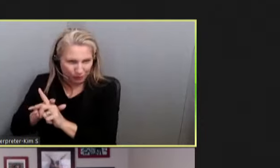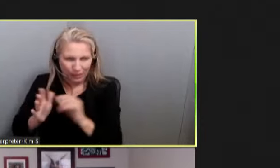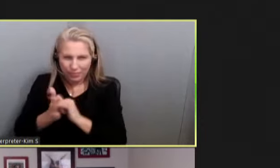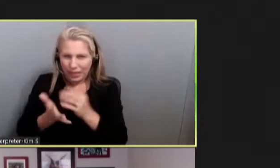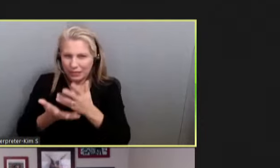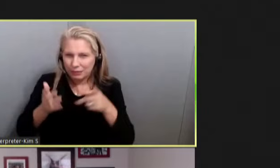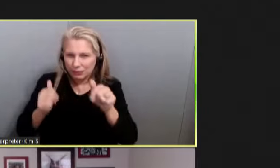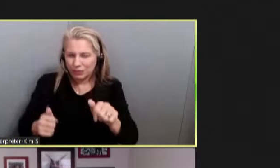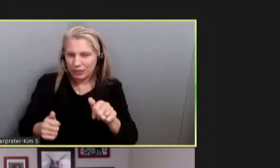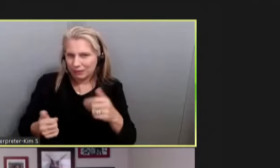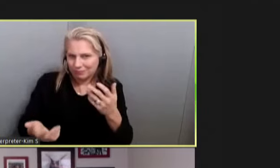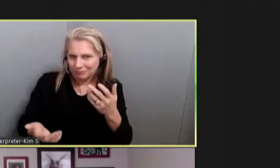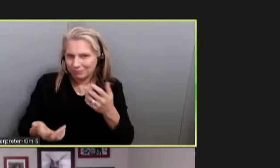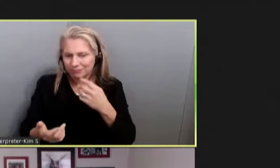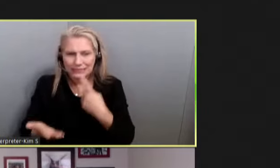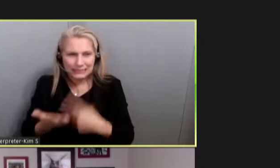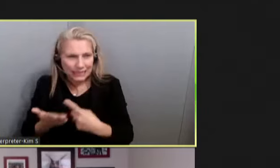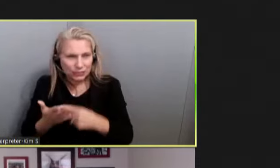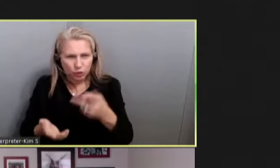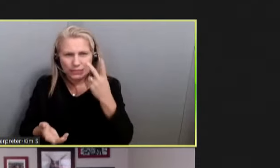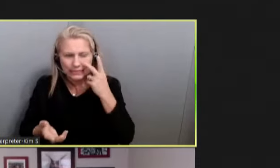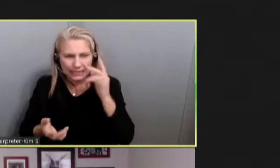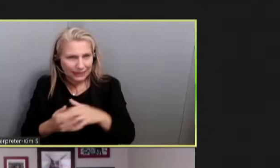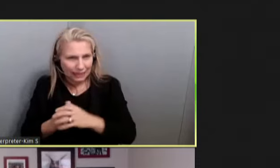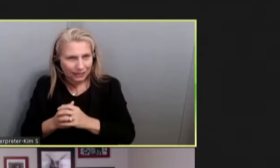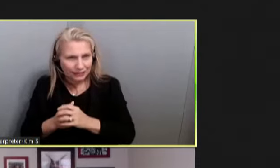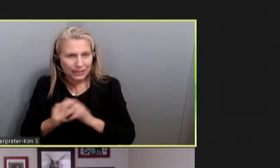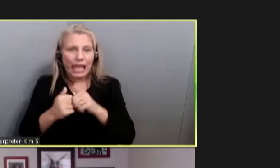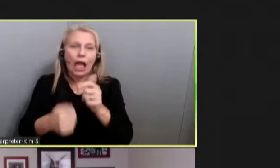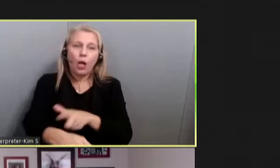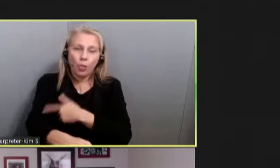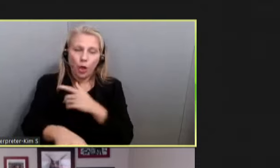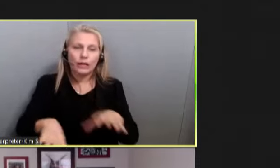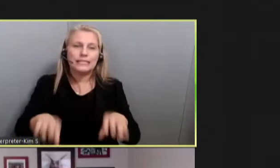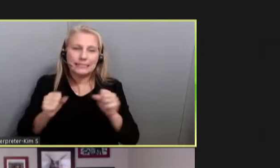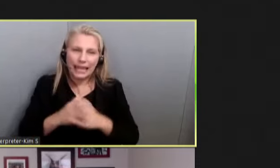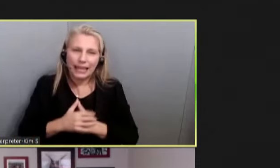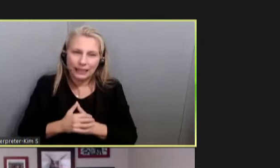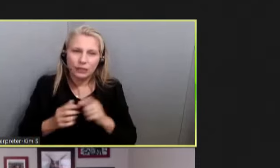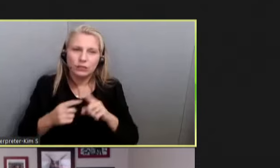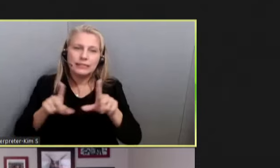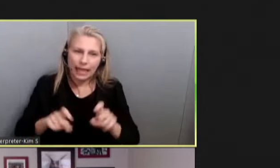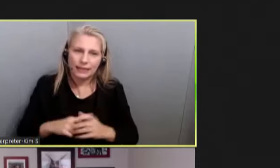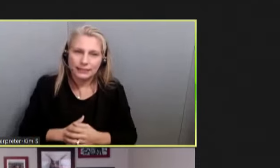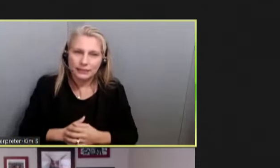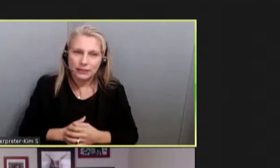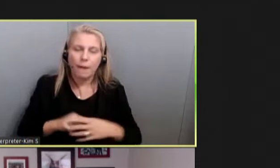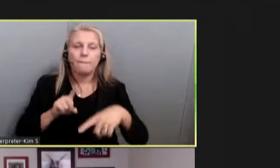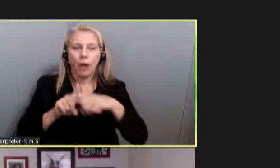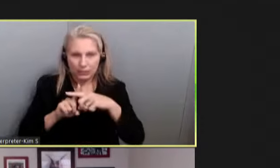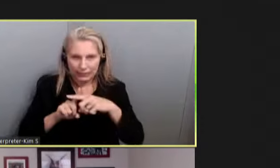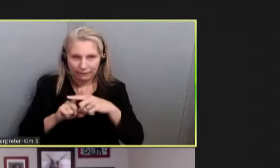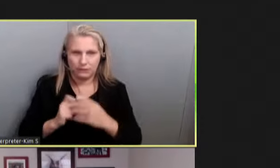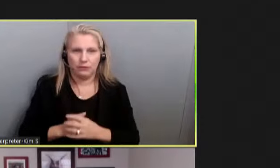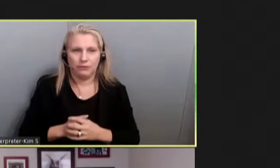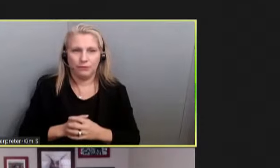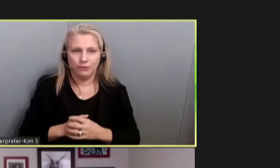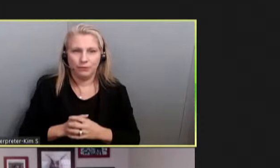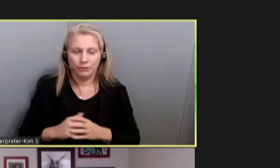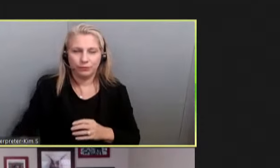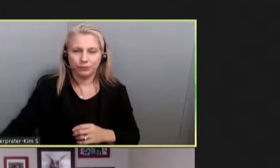that you can address, is that something you guys are seeing? How long does it take to test positive?